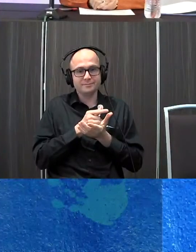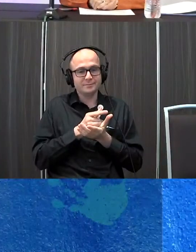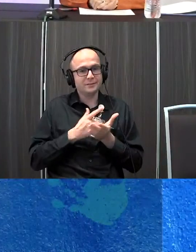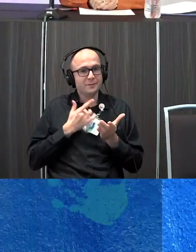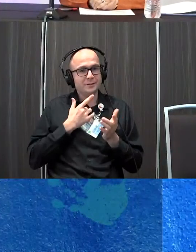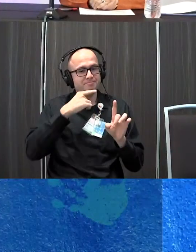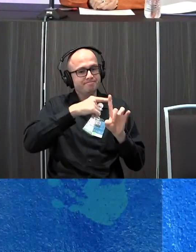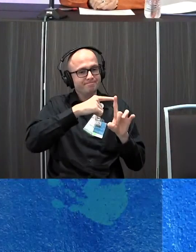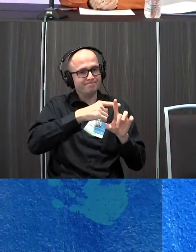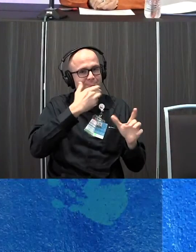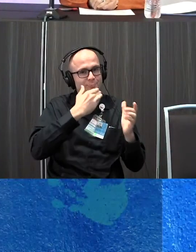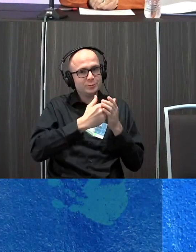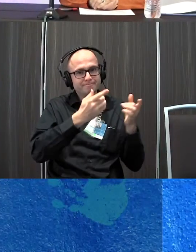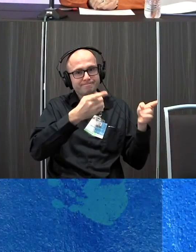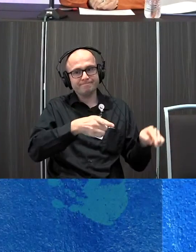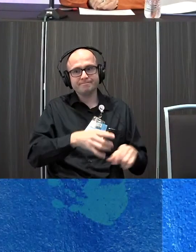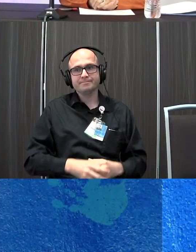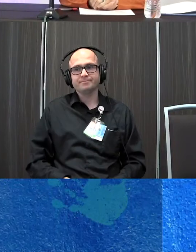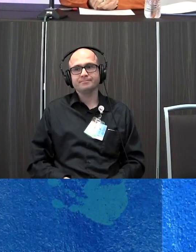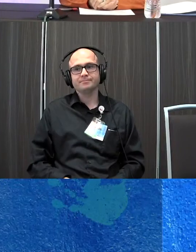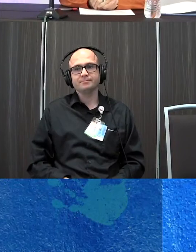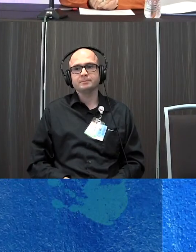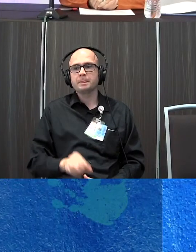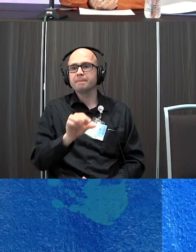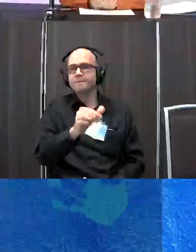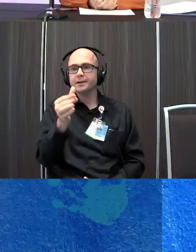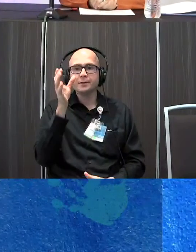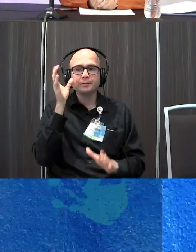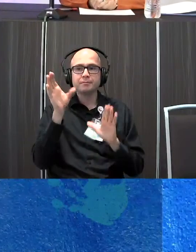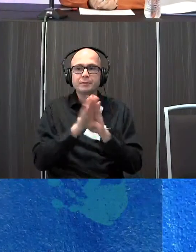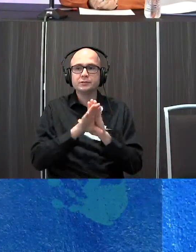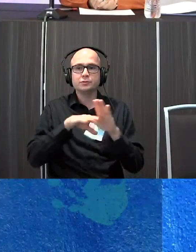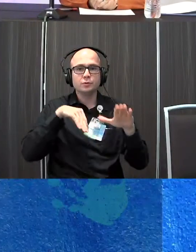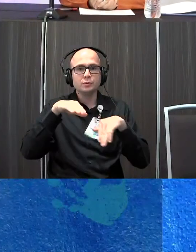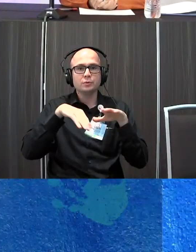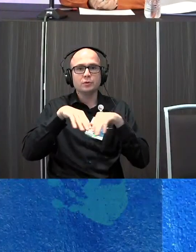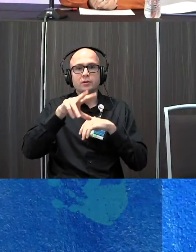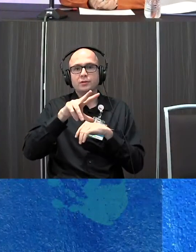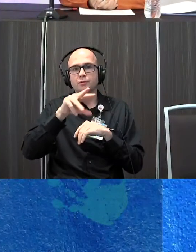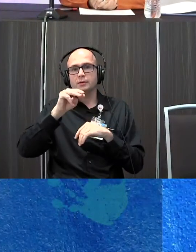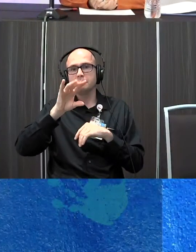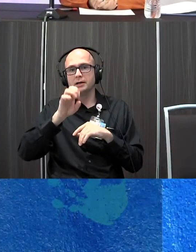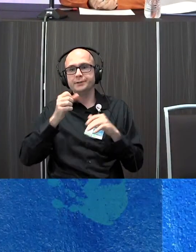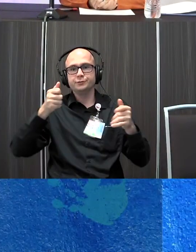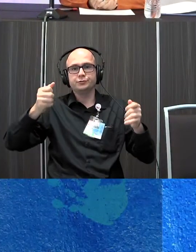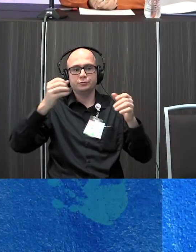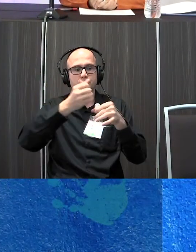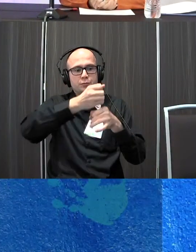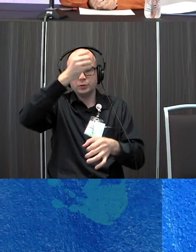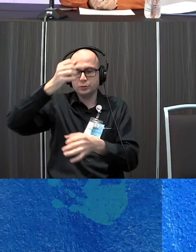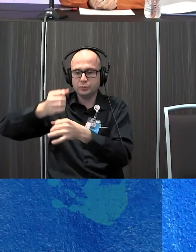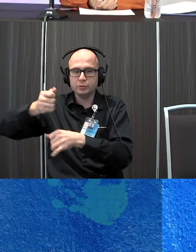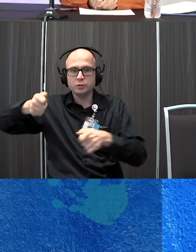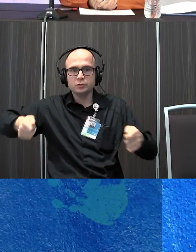positive moment. And the other picture, he had just walked 3 miles with his hiking poles, which